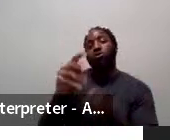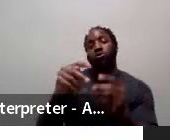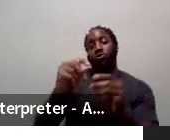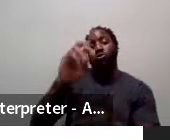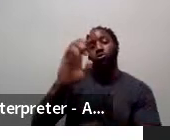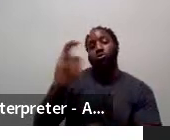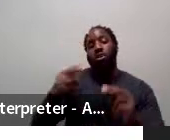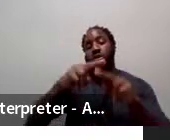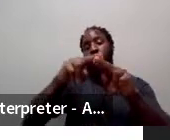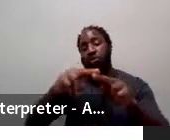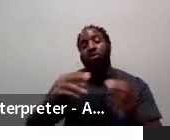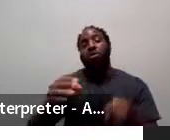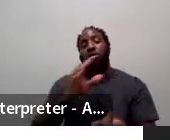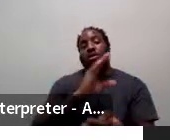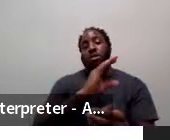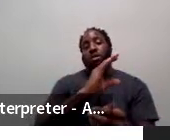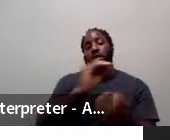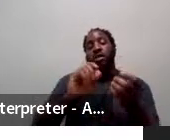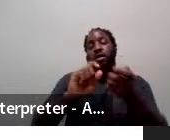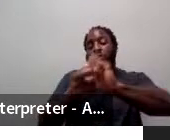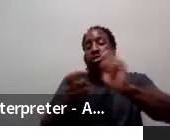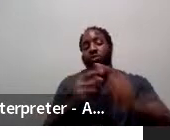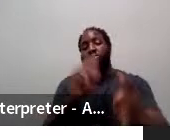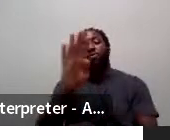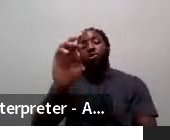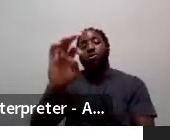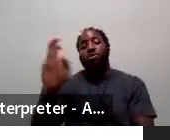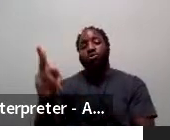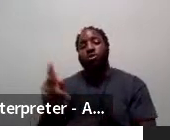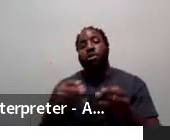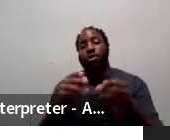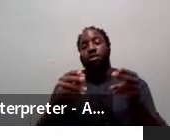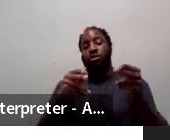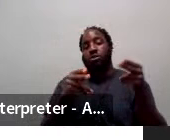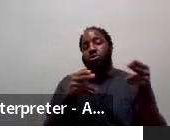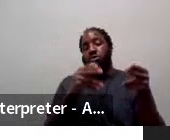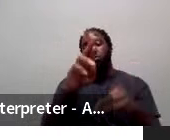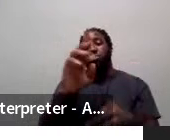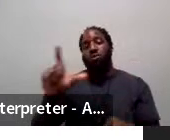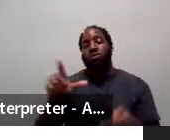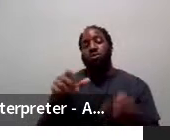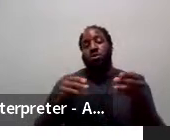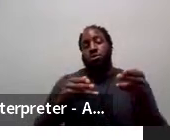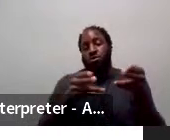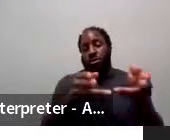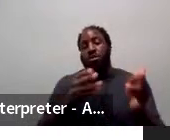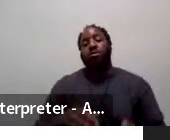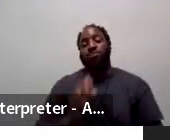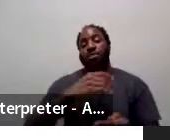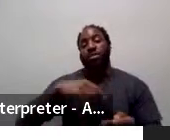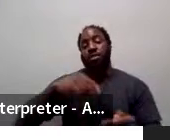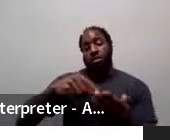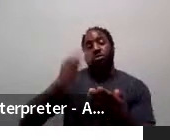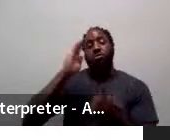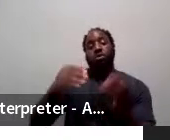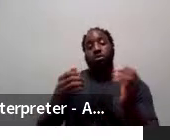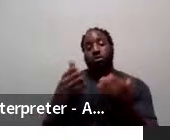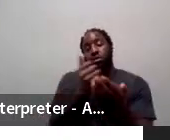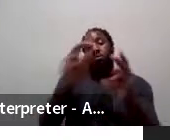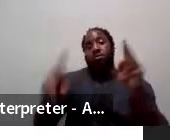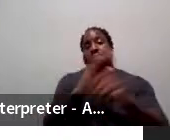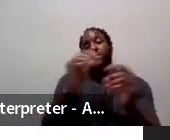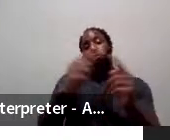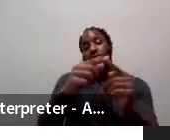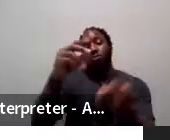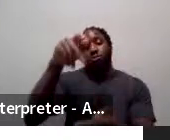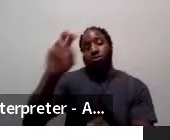turning it into a 4-track railroad. It's going to help with regional transportation and connectivity by getting folks into Penn Station where they